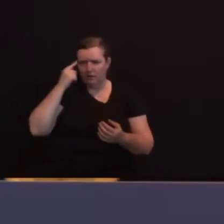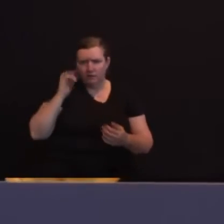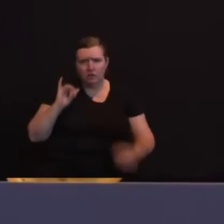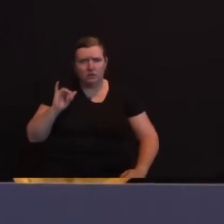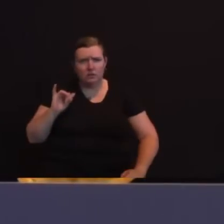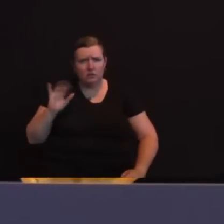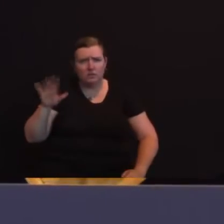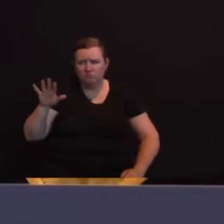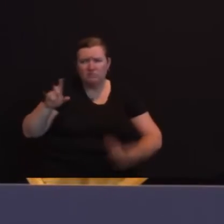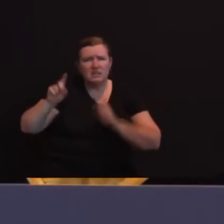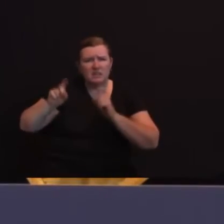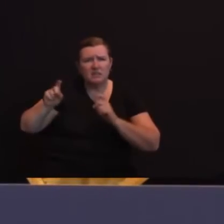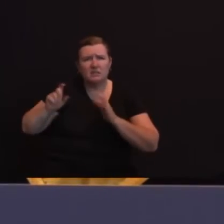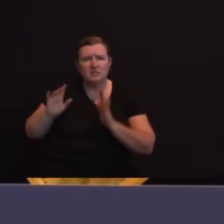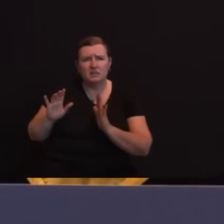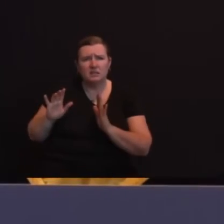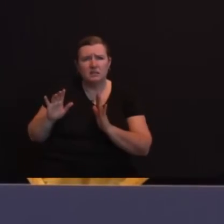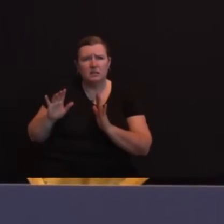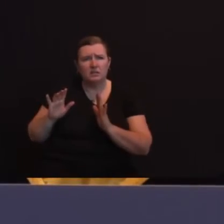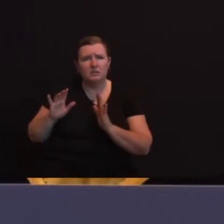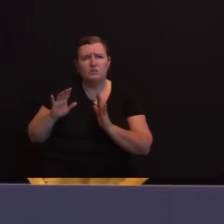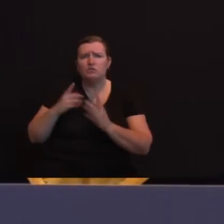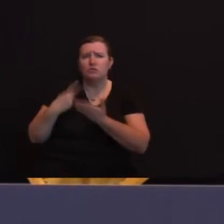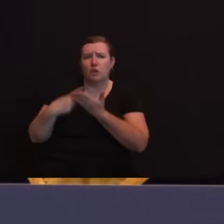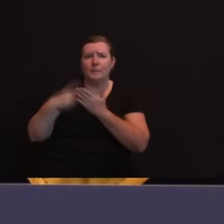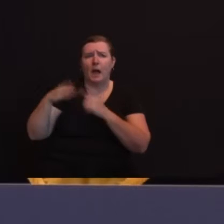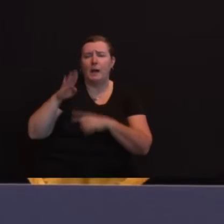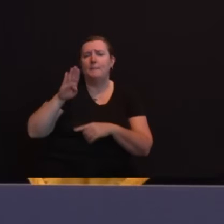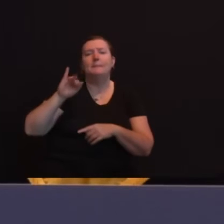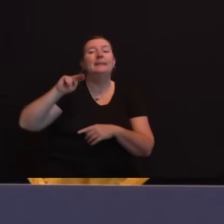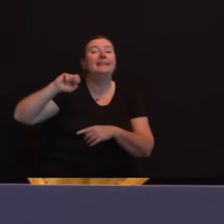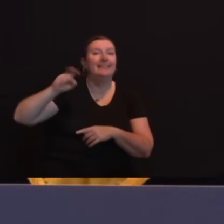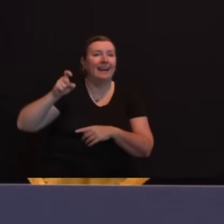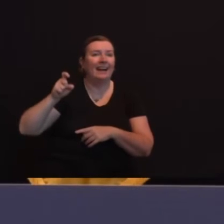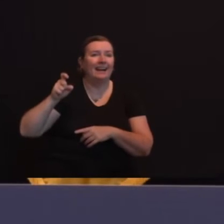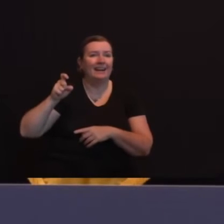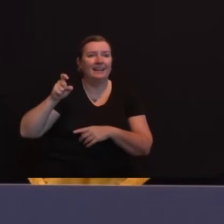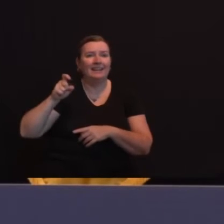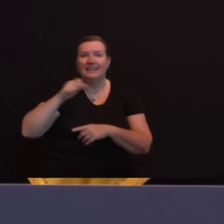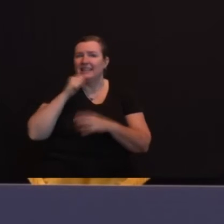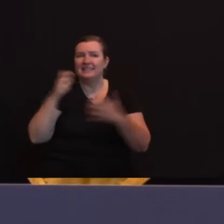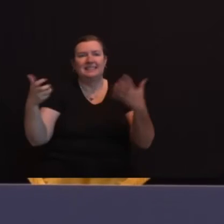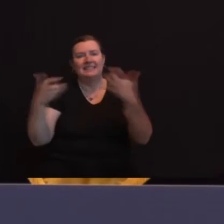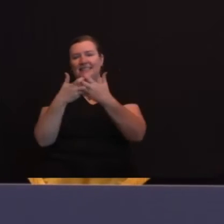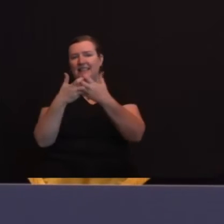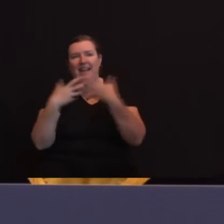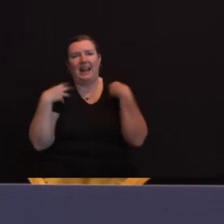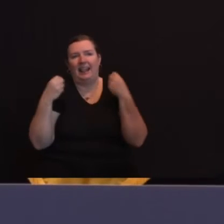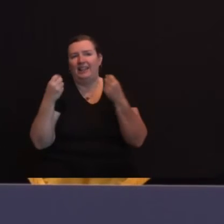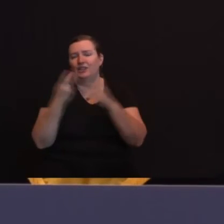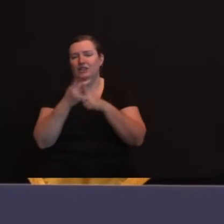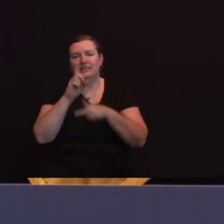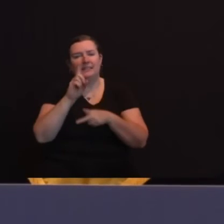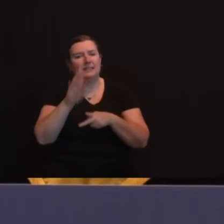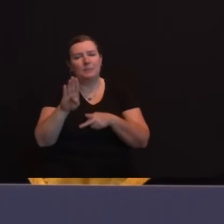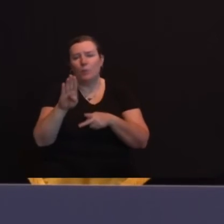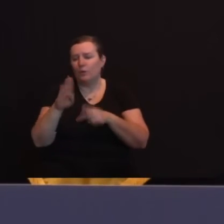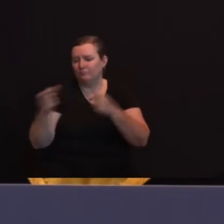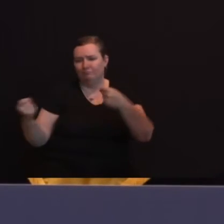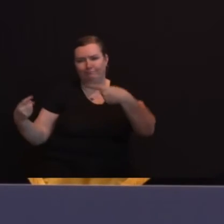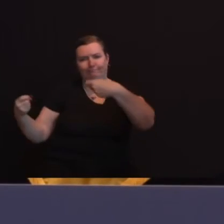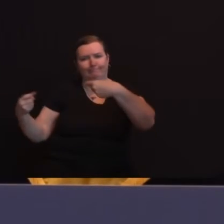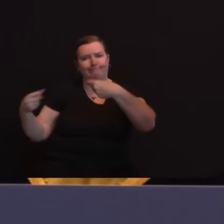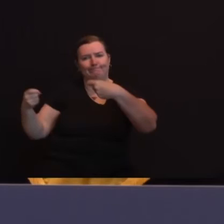talked about. The Binax does not sync up with healthcare databases anywhere. We're working on that. Every state is working on